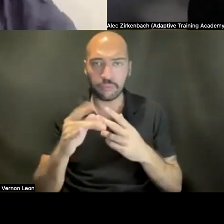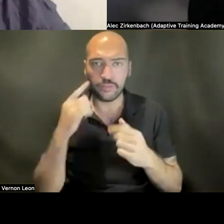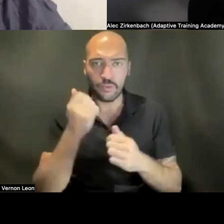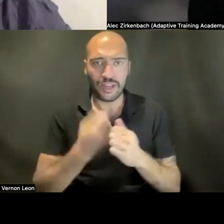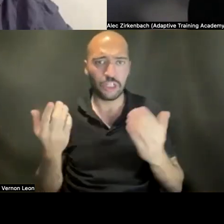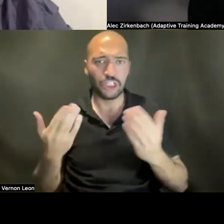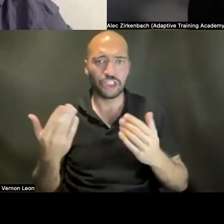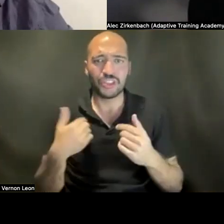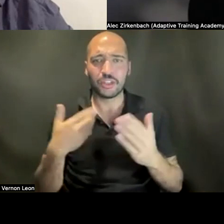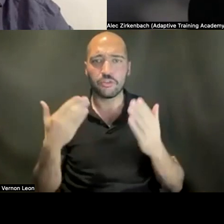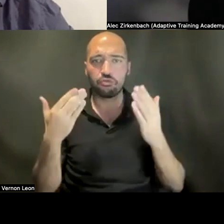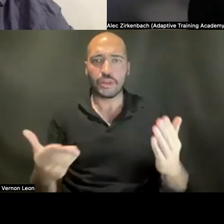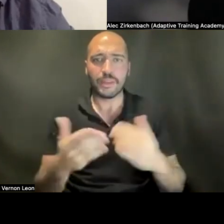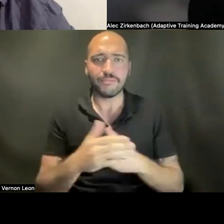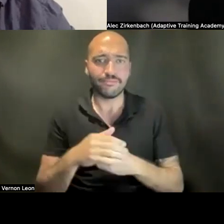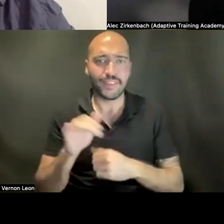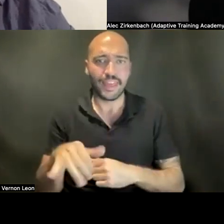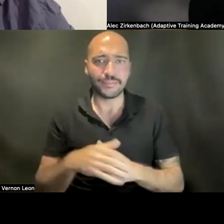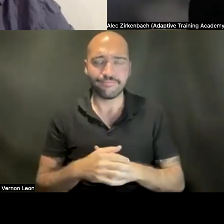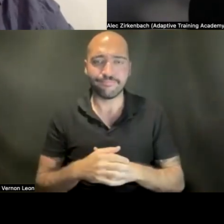here, I would highly recommend that.